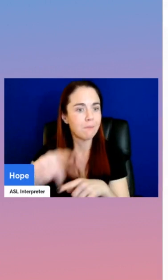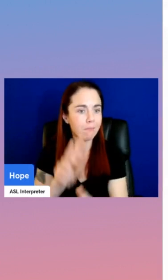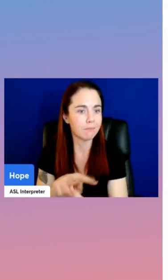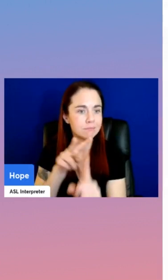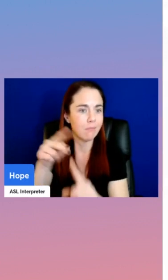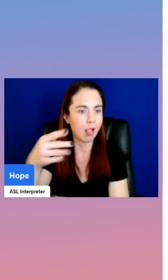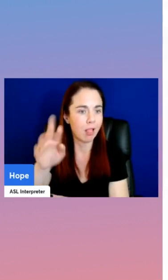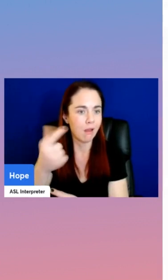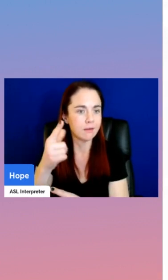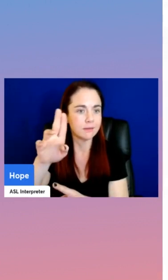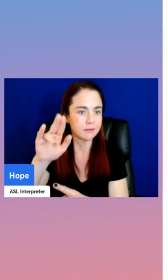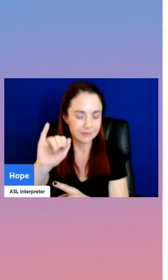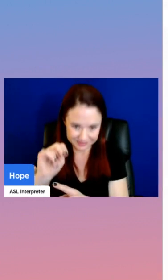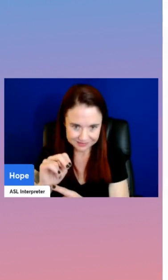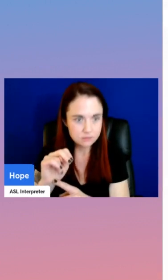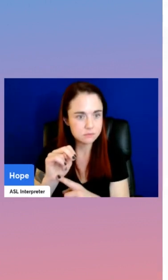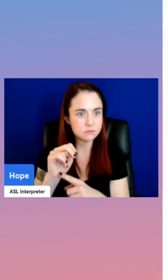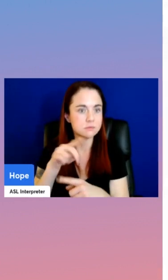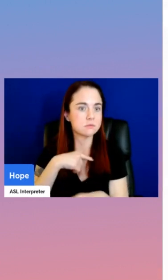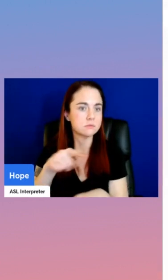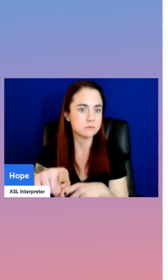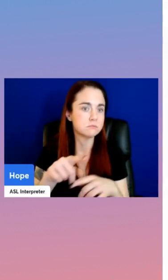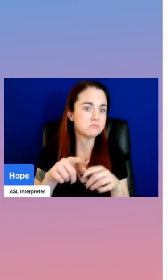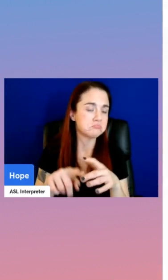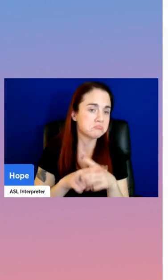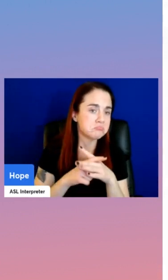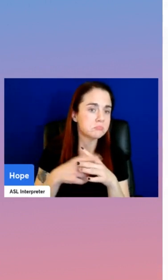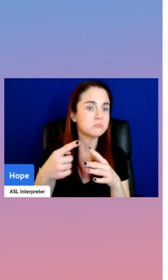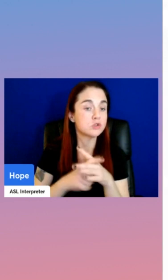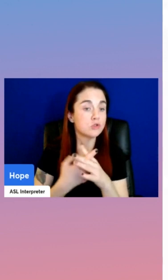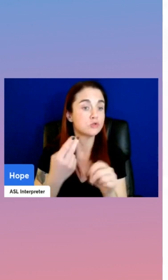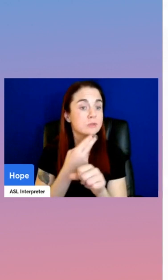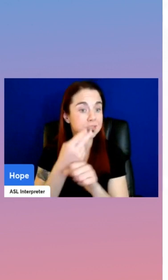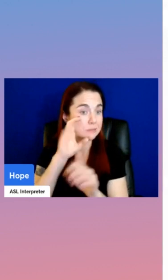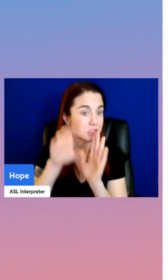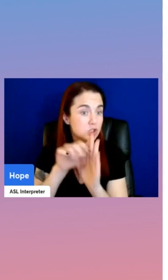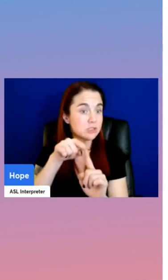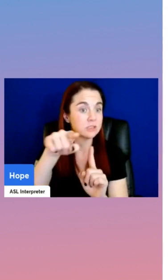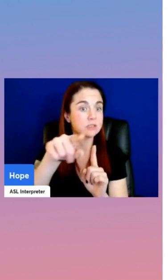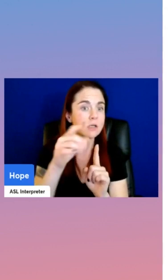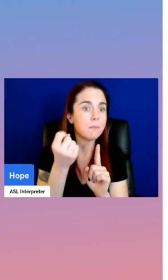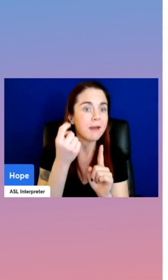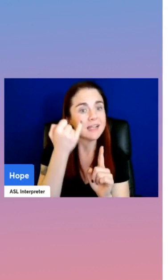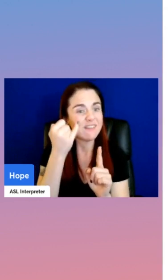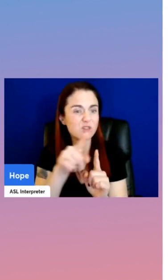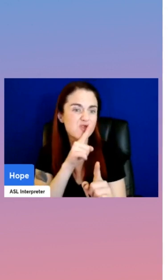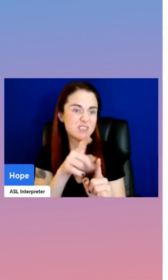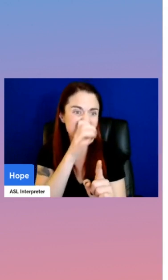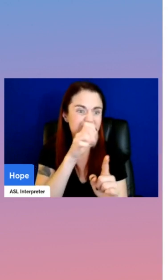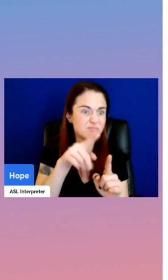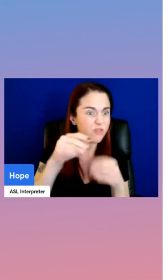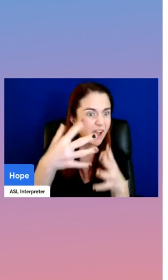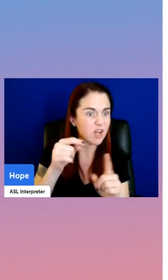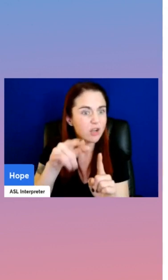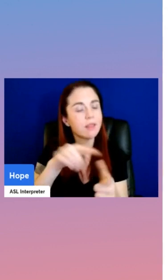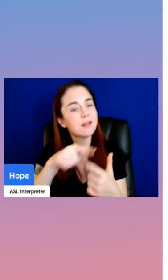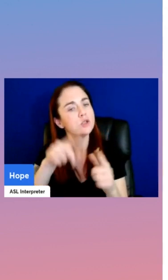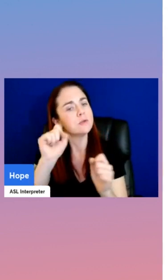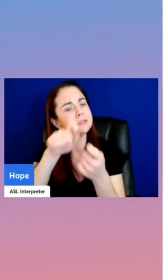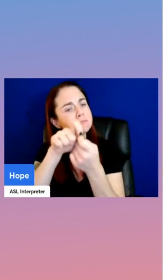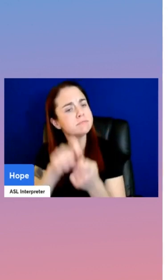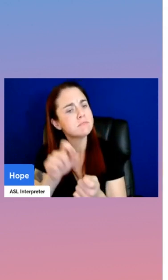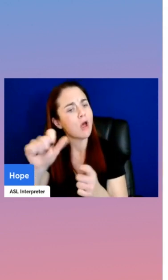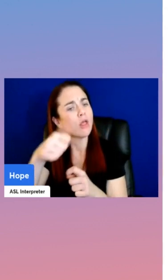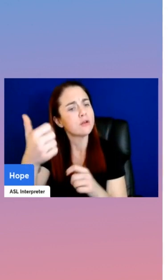am deploying AMIs and images on AWS, so I'm using only this plugin. But in case you are in a multi-cloud service provider, you can specify the other cloud